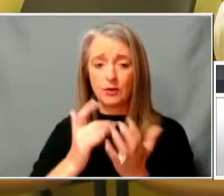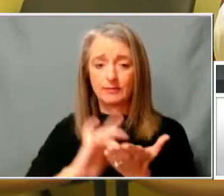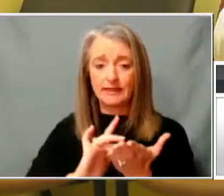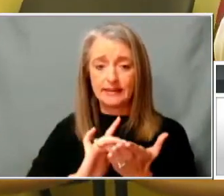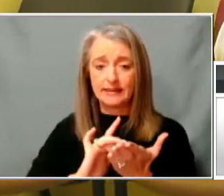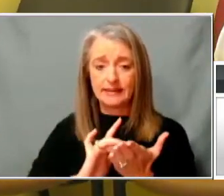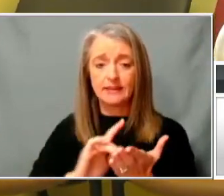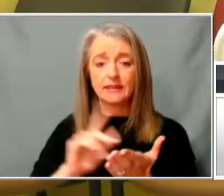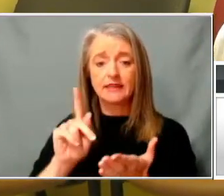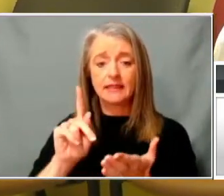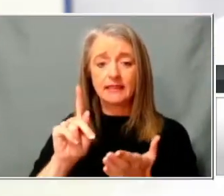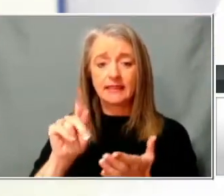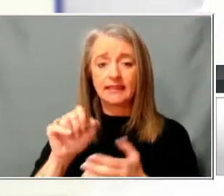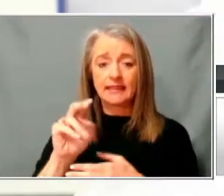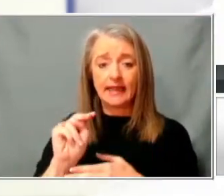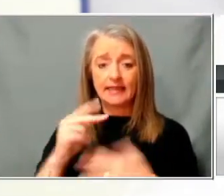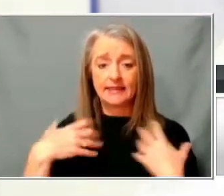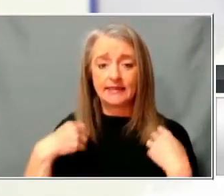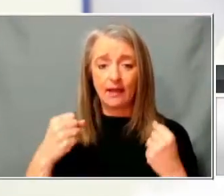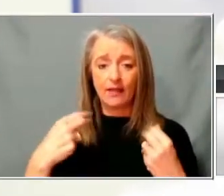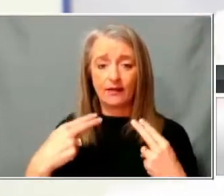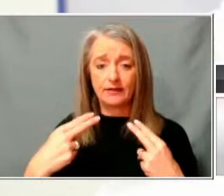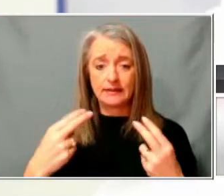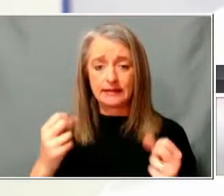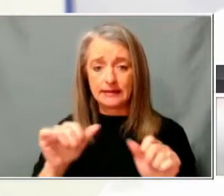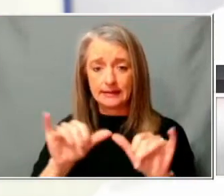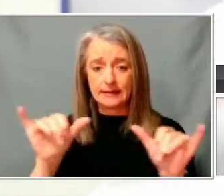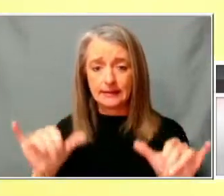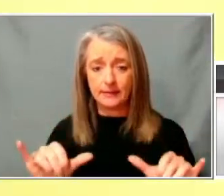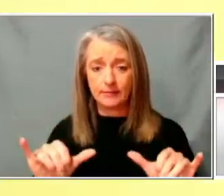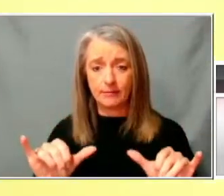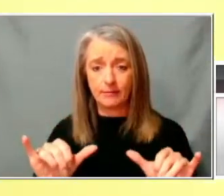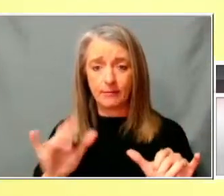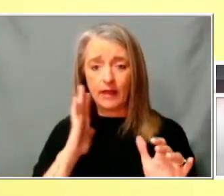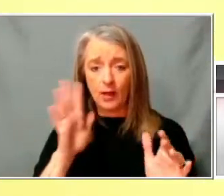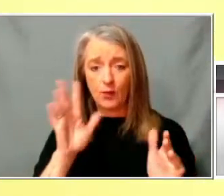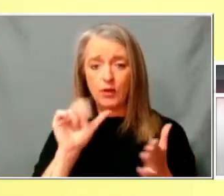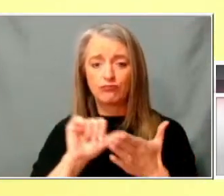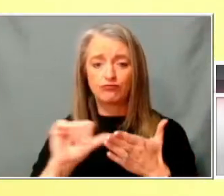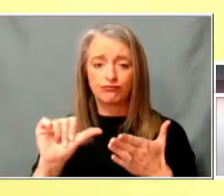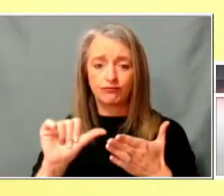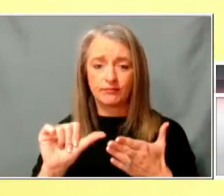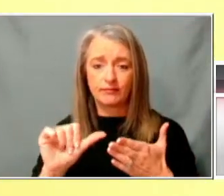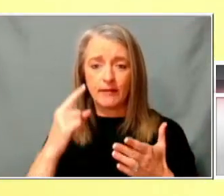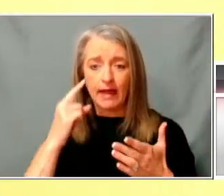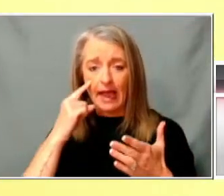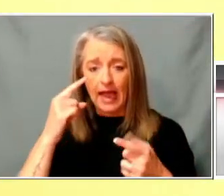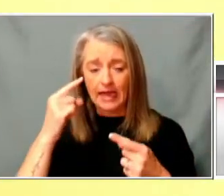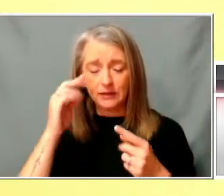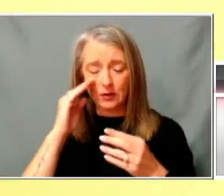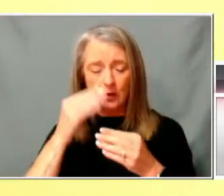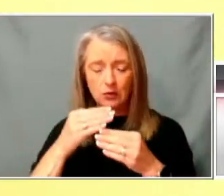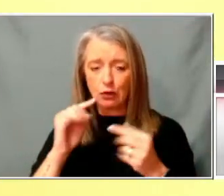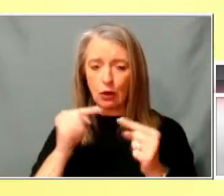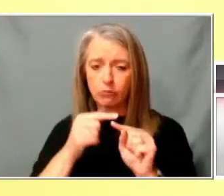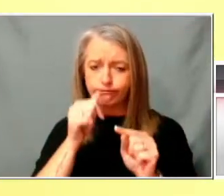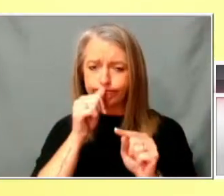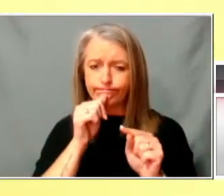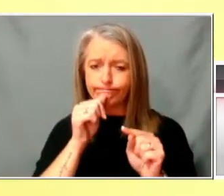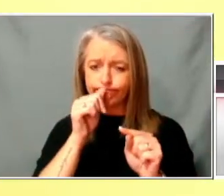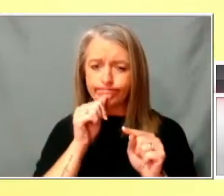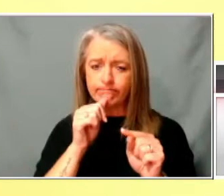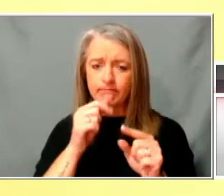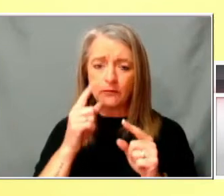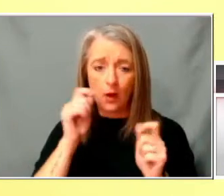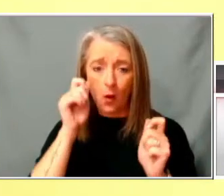University of Kansas Health System. He would do Wanye's repair. I had my eyes closed because it hurt so bad. And as soon as I opened